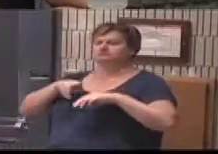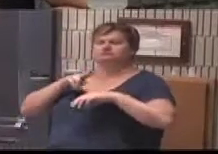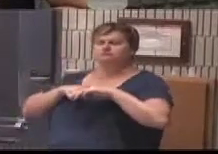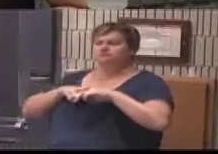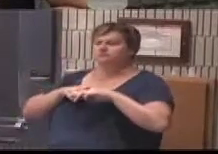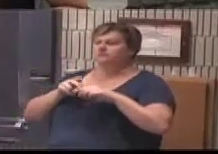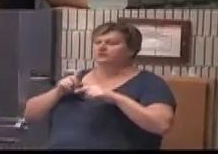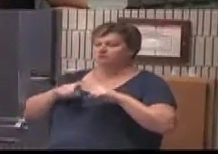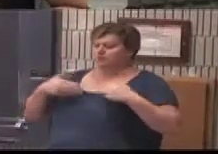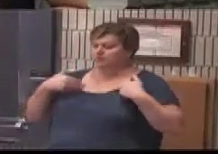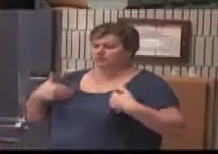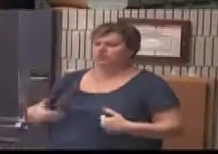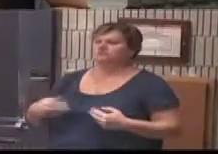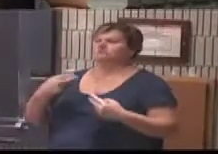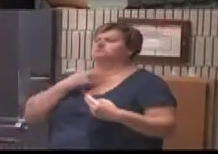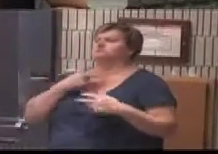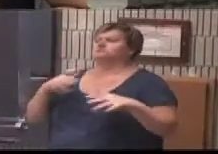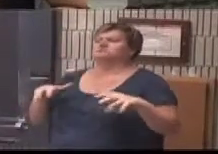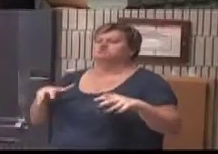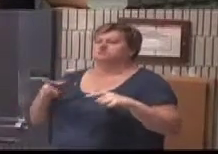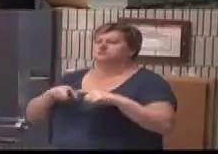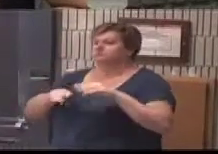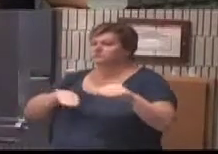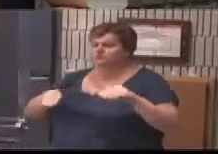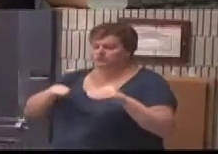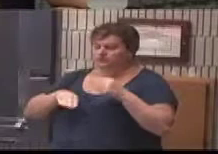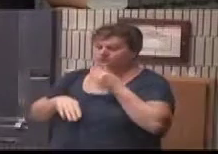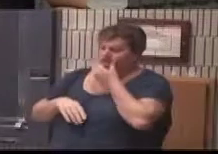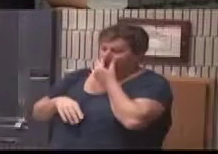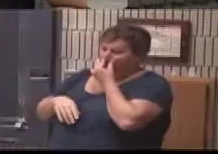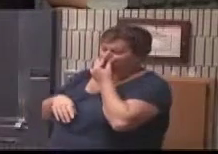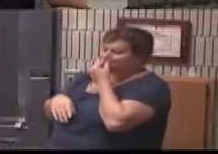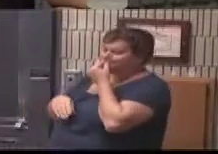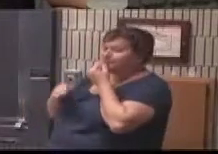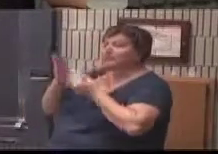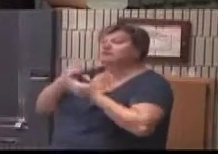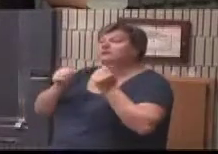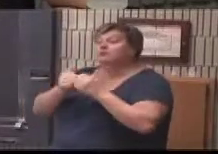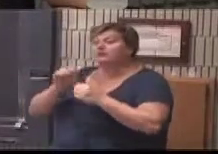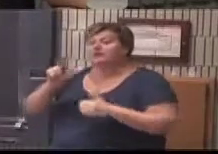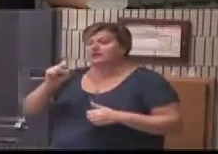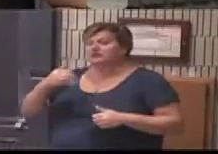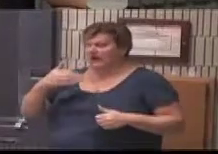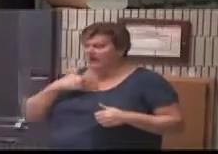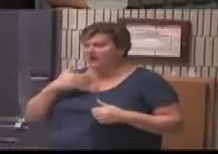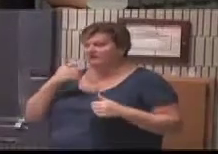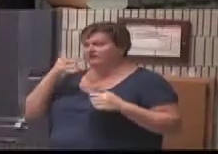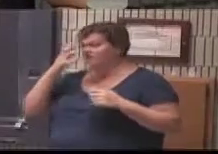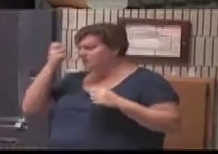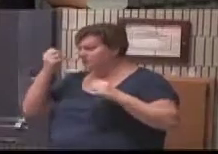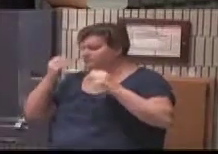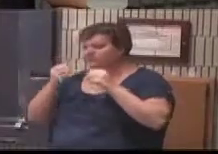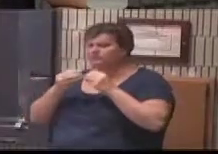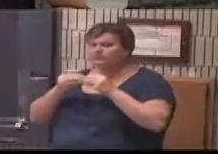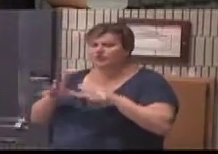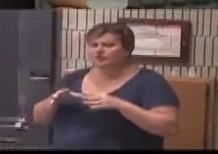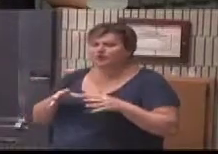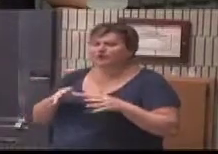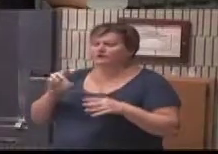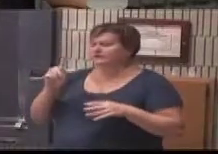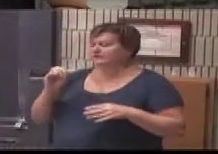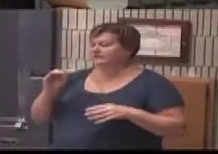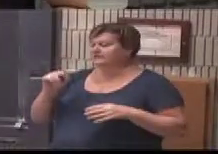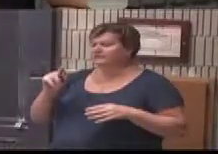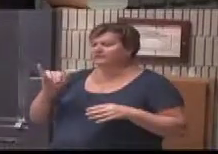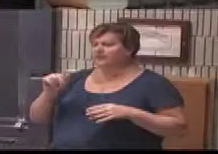not to say that there aren't some people with ALS who have dementia or memory loss, but for the most part, someone with ALS, they are